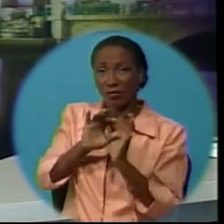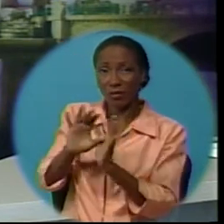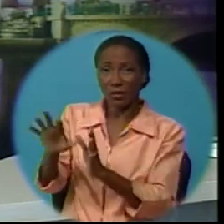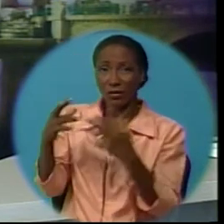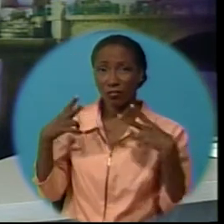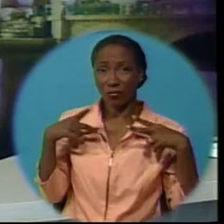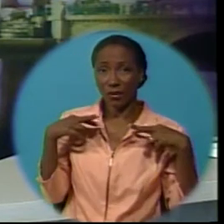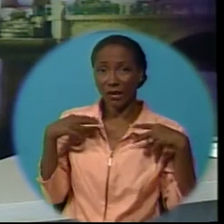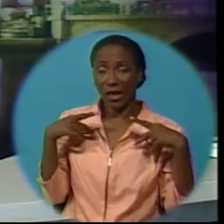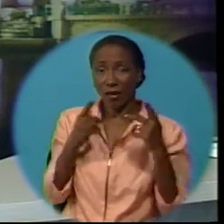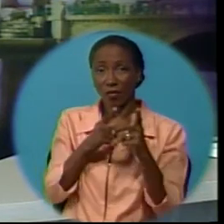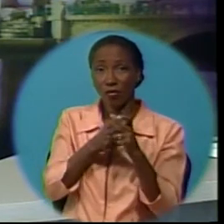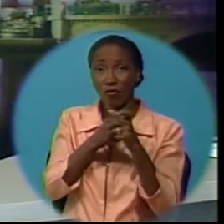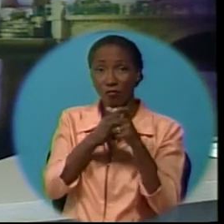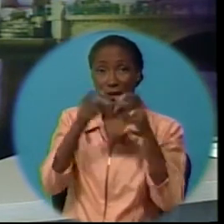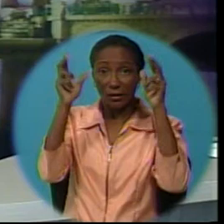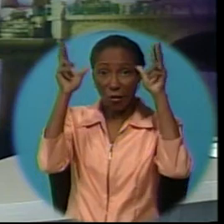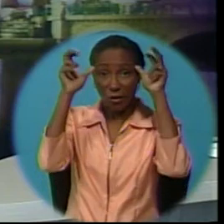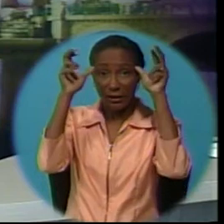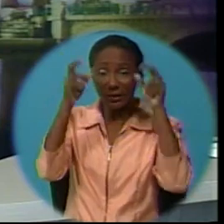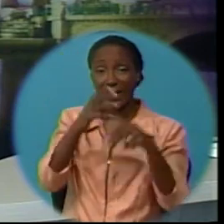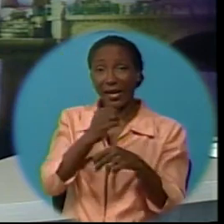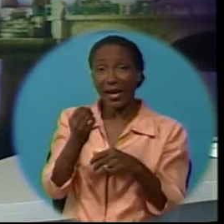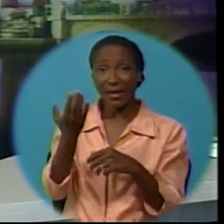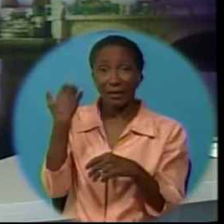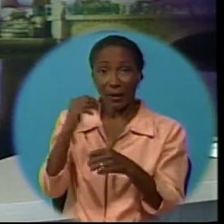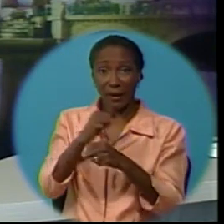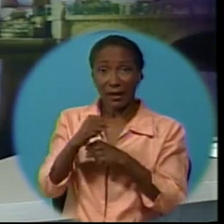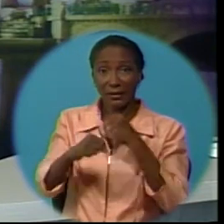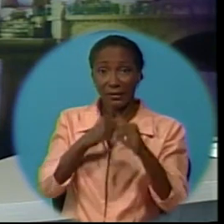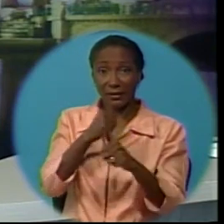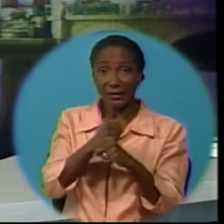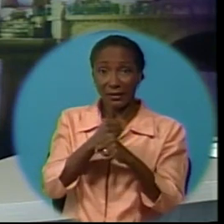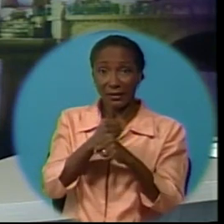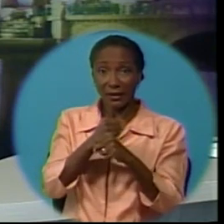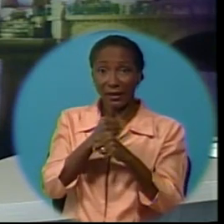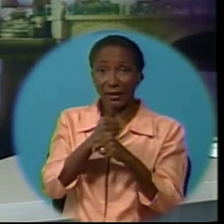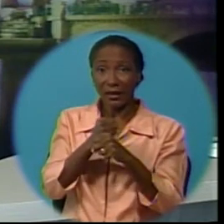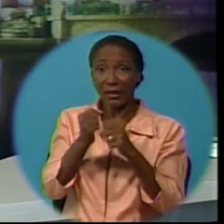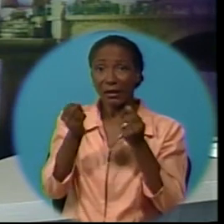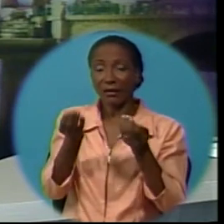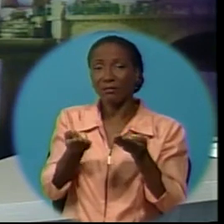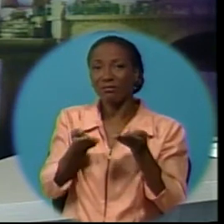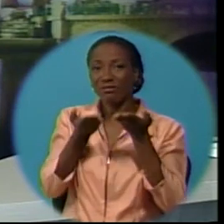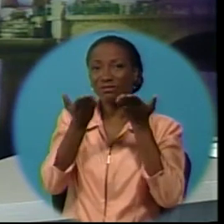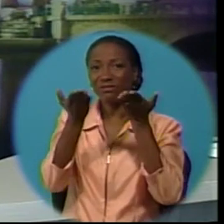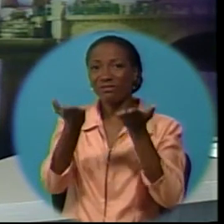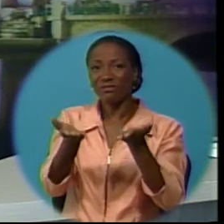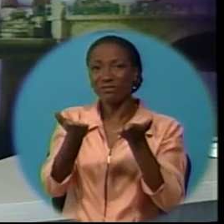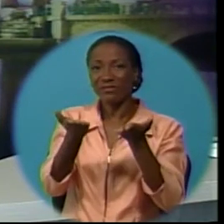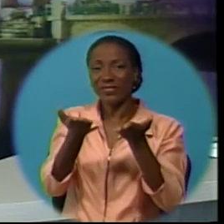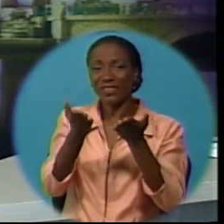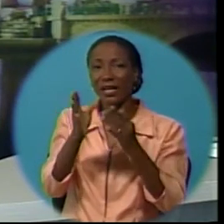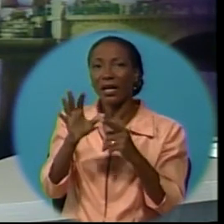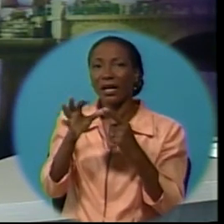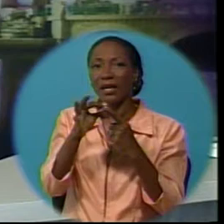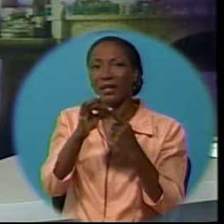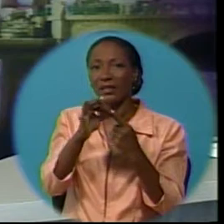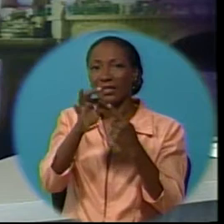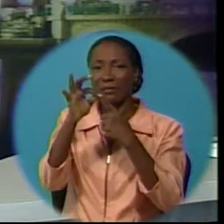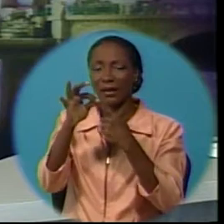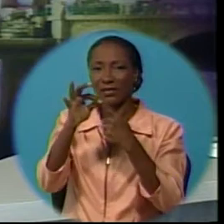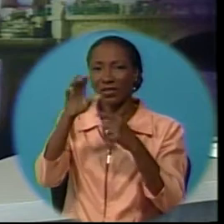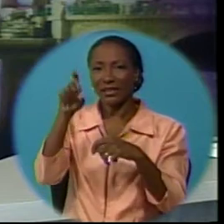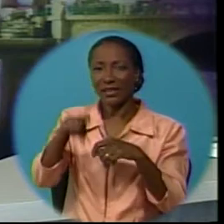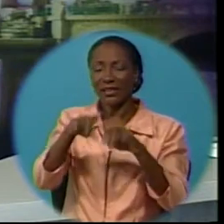within the past year, it has expanded its operation to providing equine therapy for special needs children. And now, there is